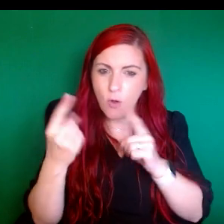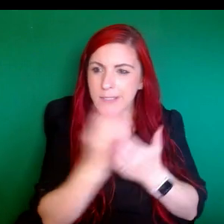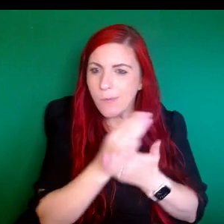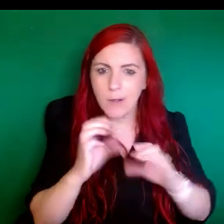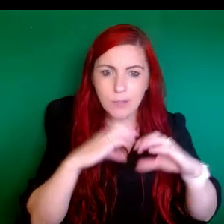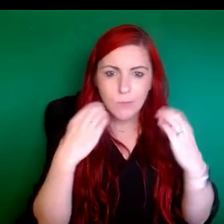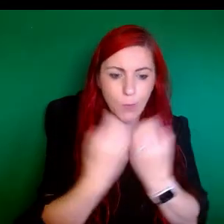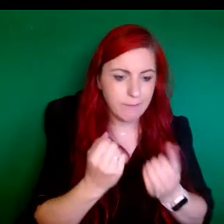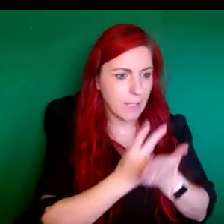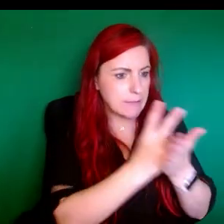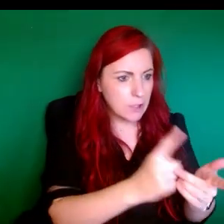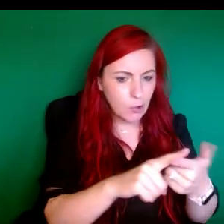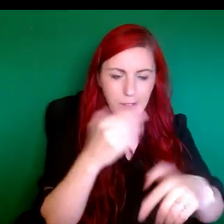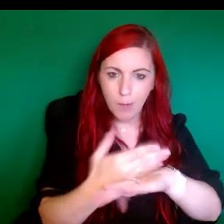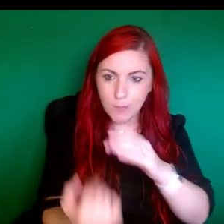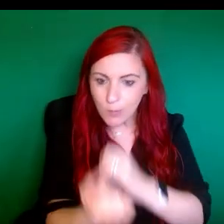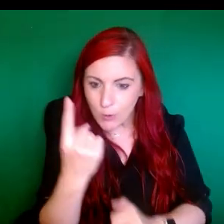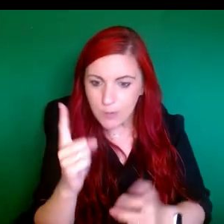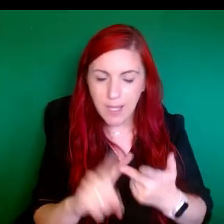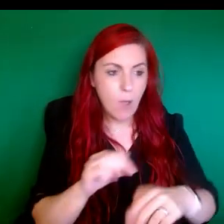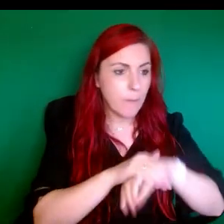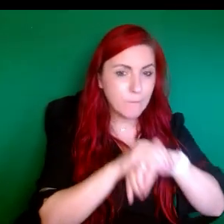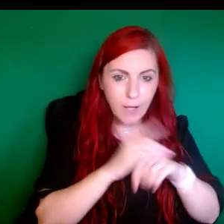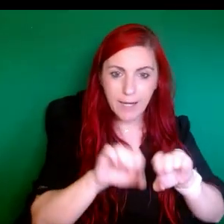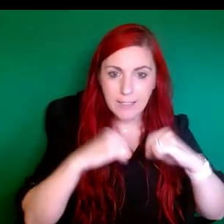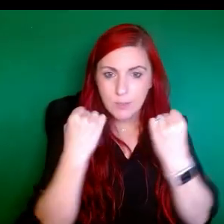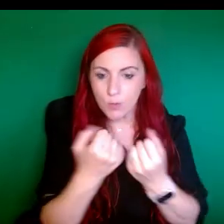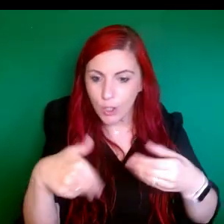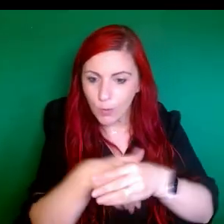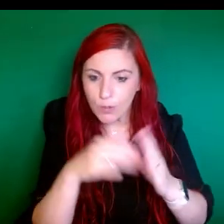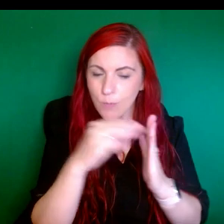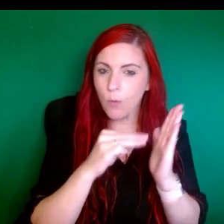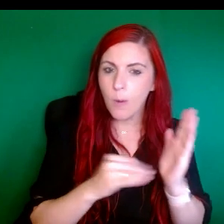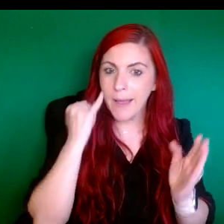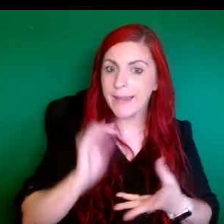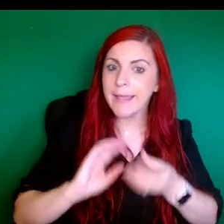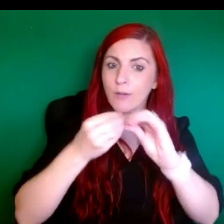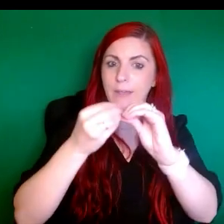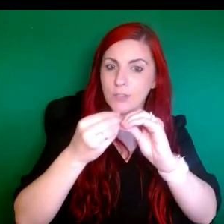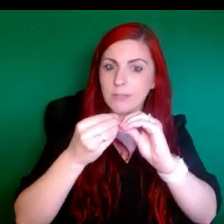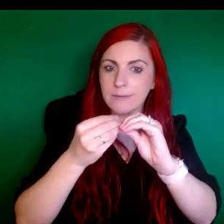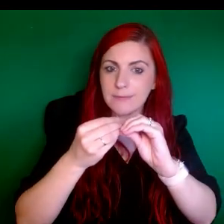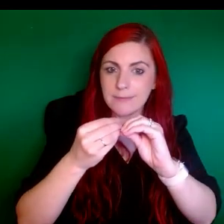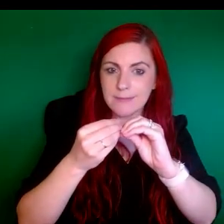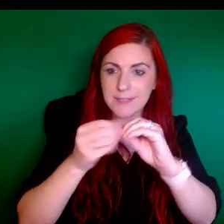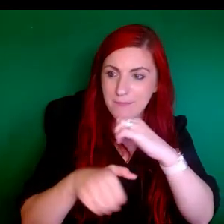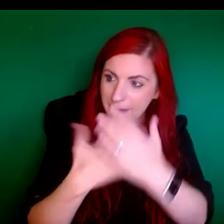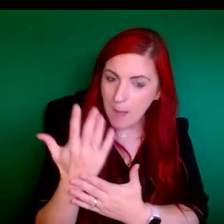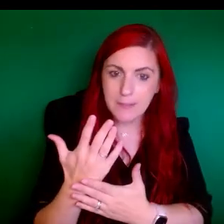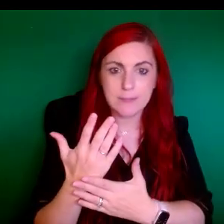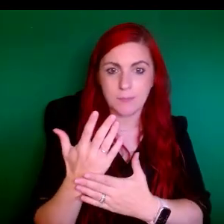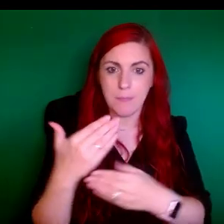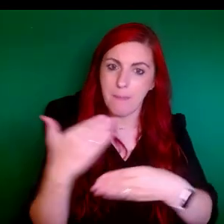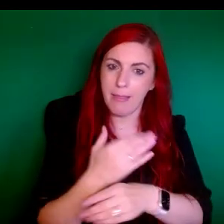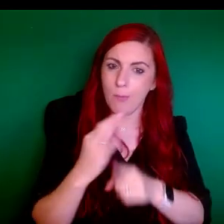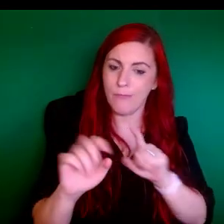and social inclusion programmes, and innovative meal developments by our professional team at Meals for Health. Heaven's story really